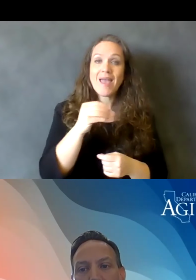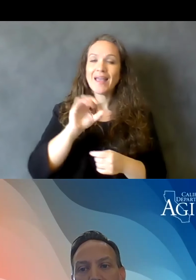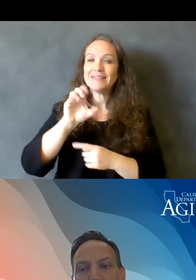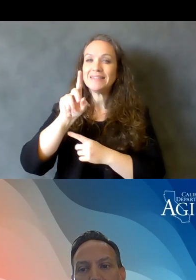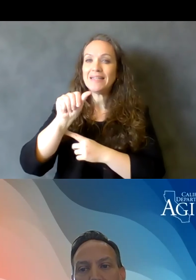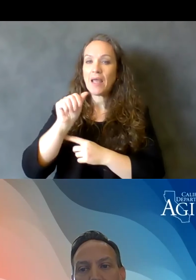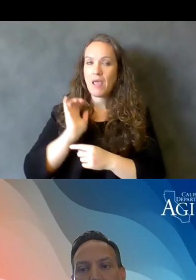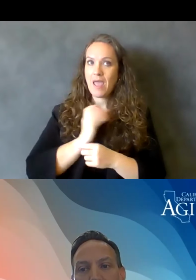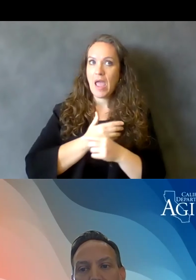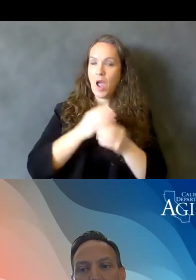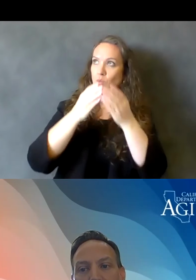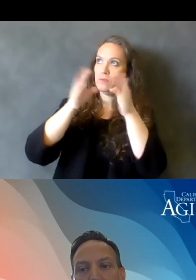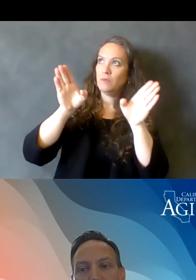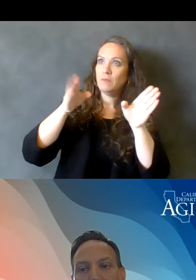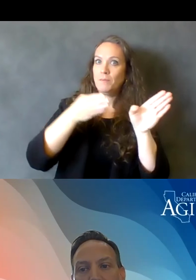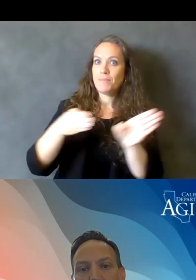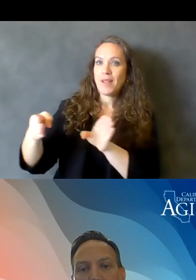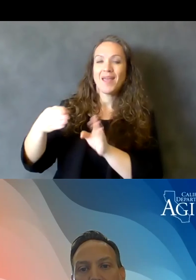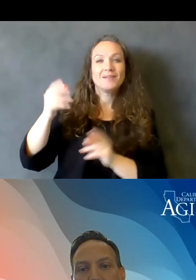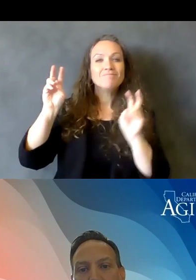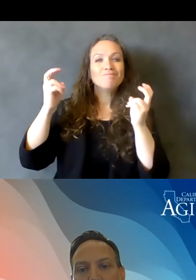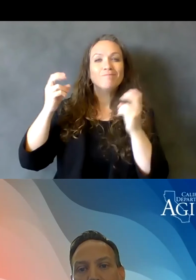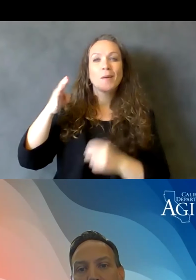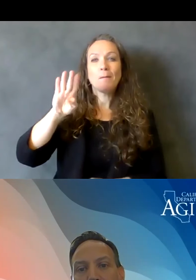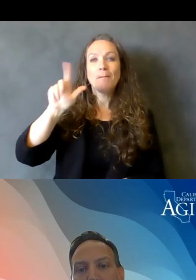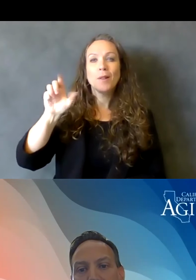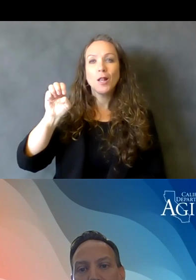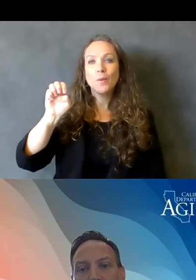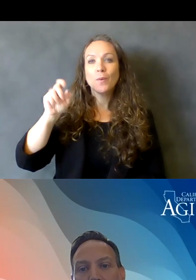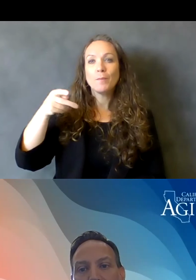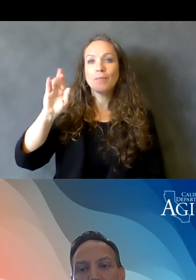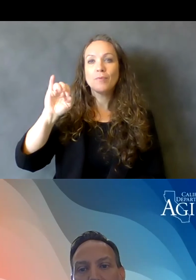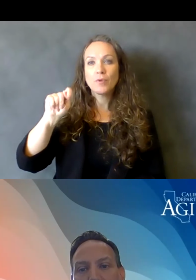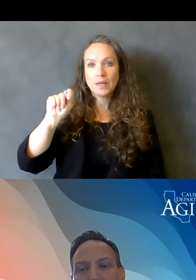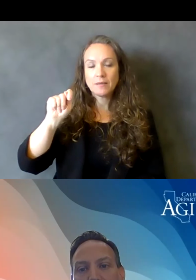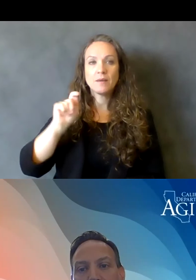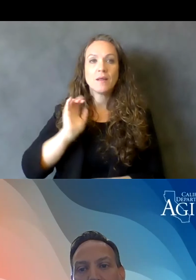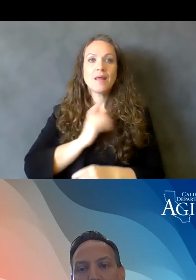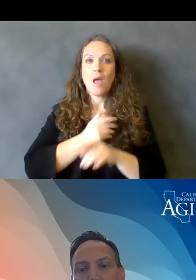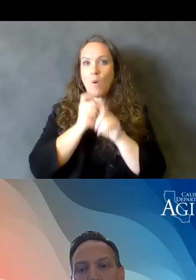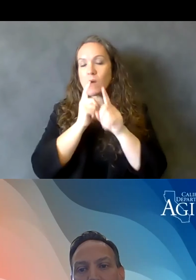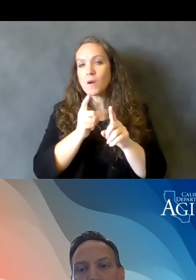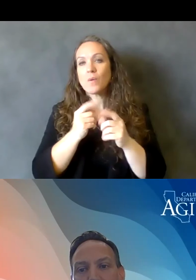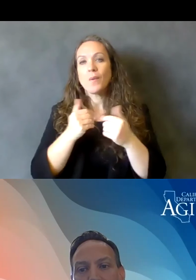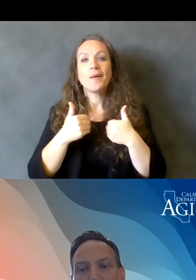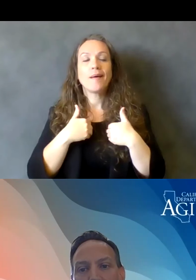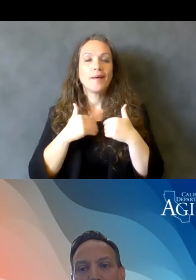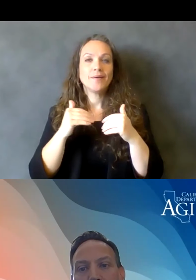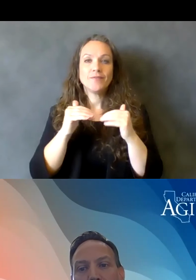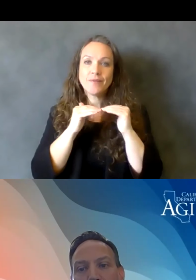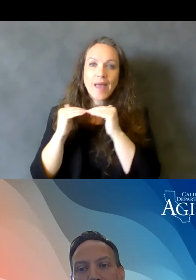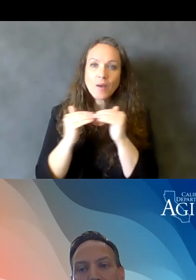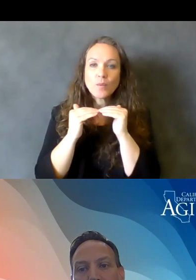for California's Older Americans network to build an equitable, age-friendly